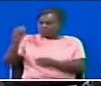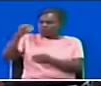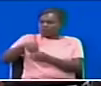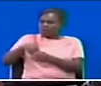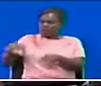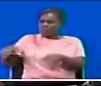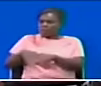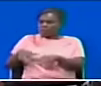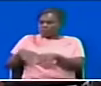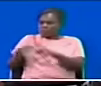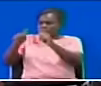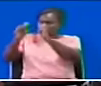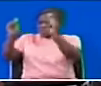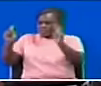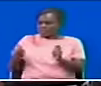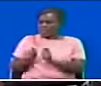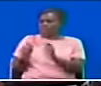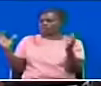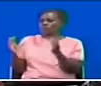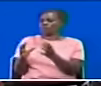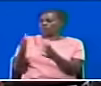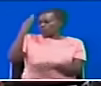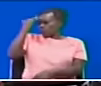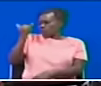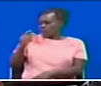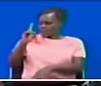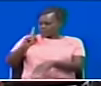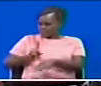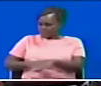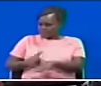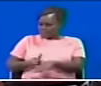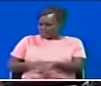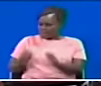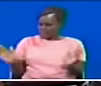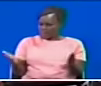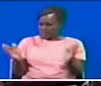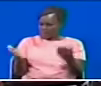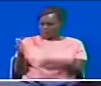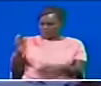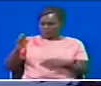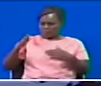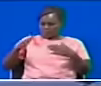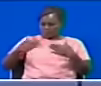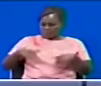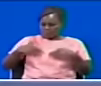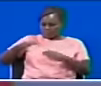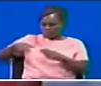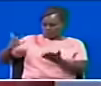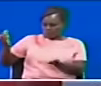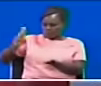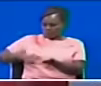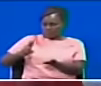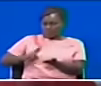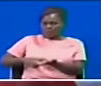members of an ethnic division. And that's why when they were mobilizing people to register, they were, the